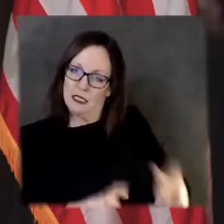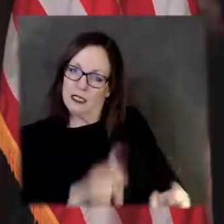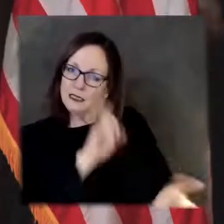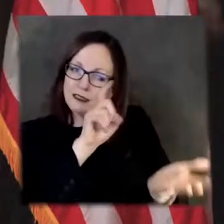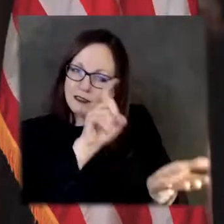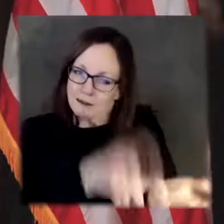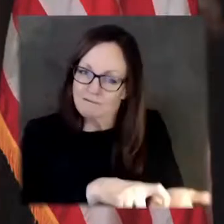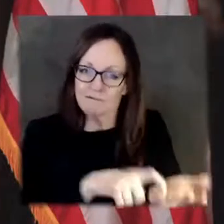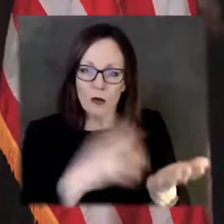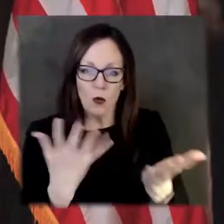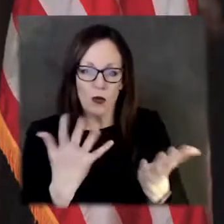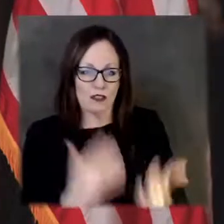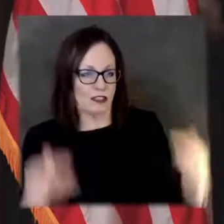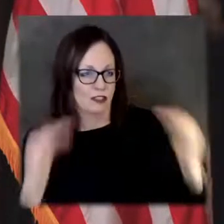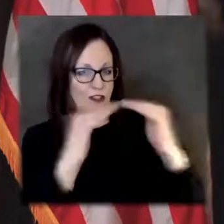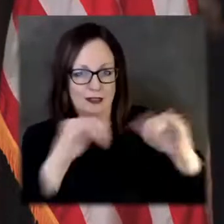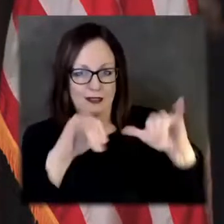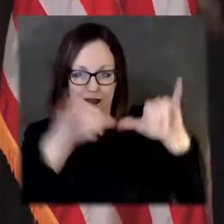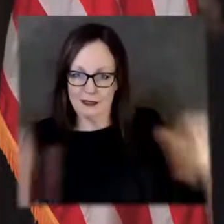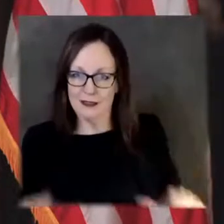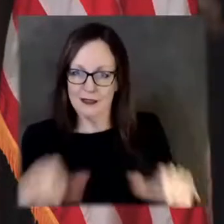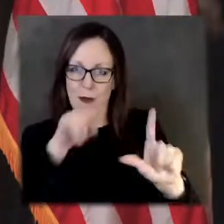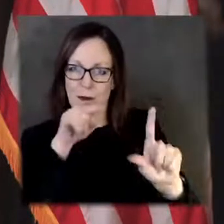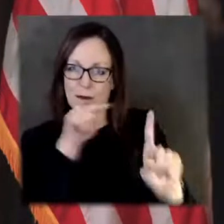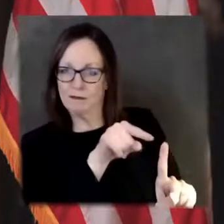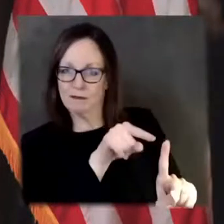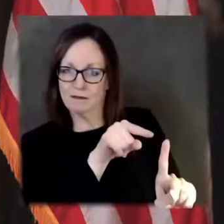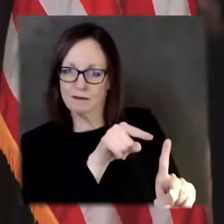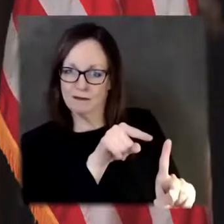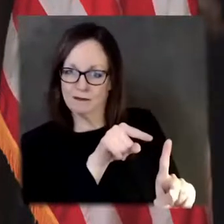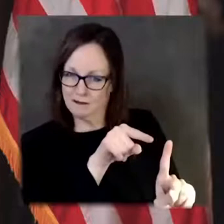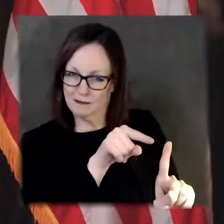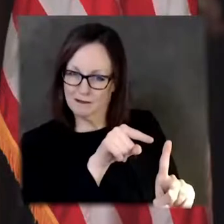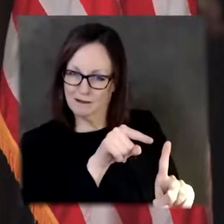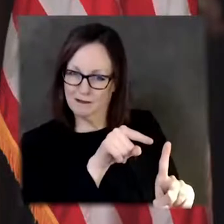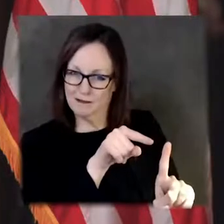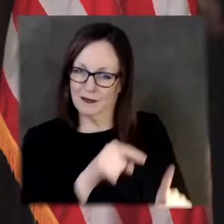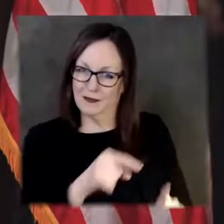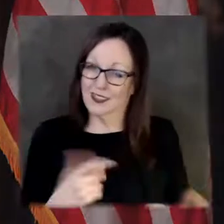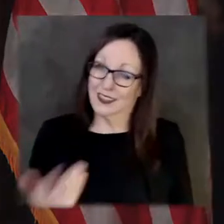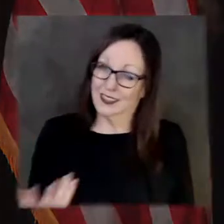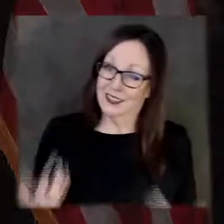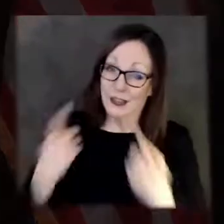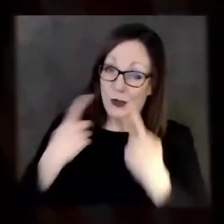equity and justice than corrections and incarceration.